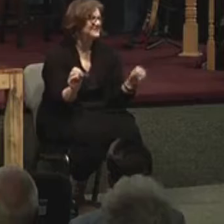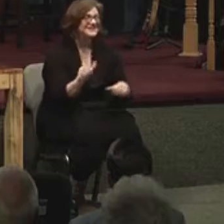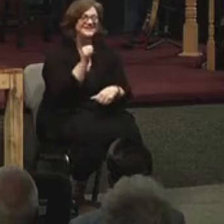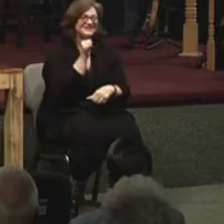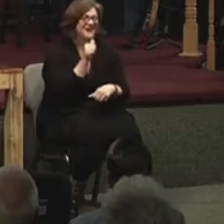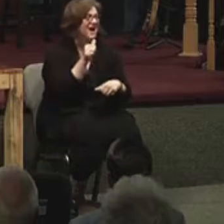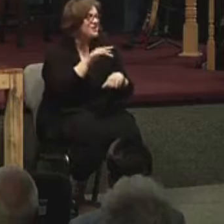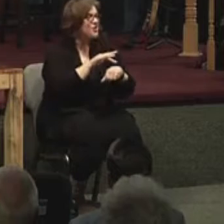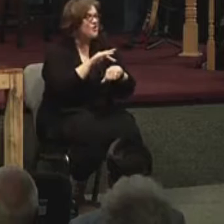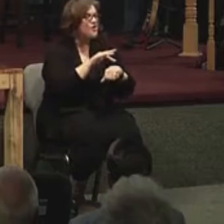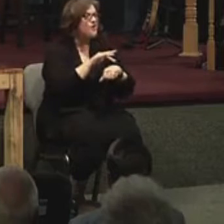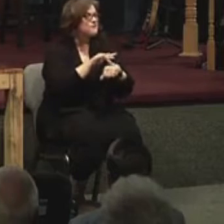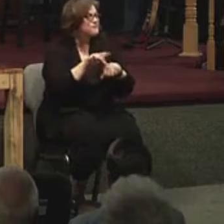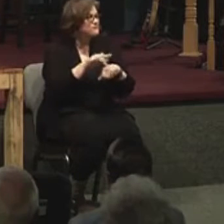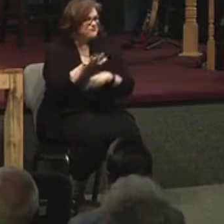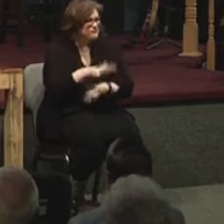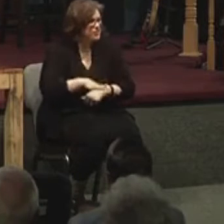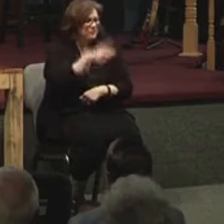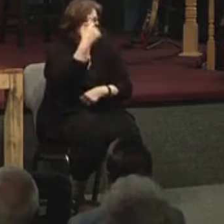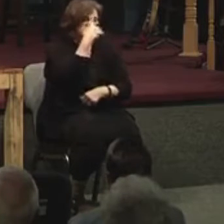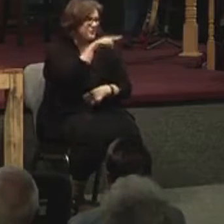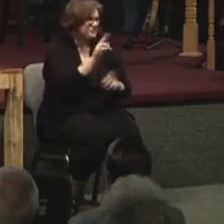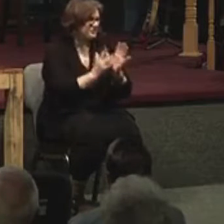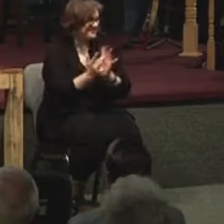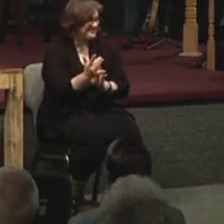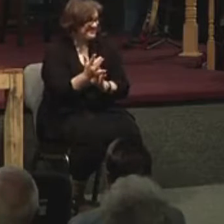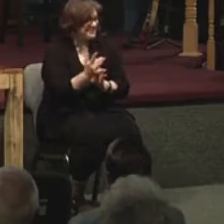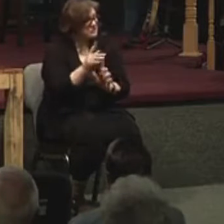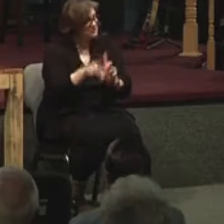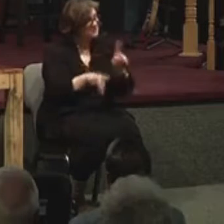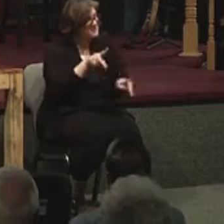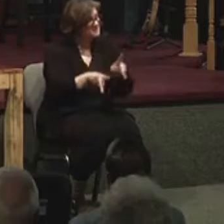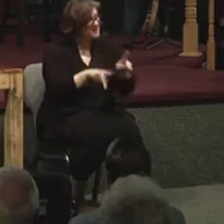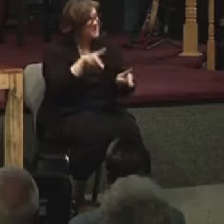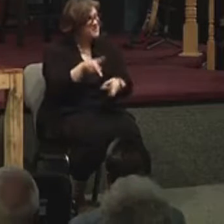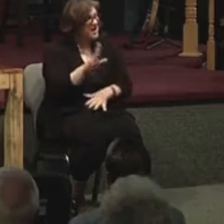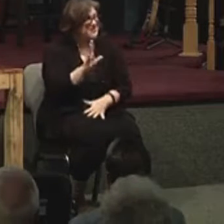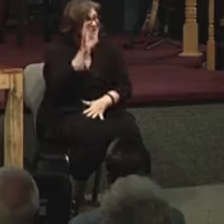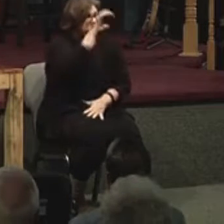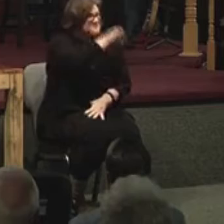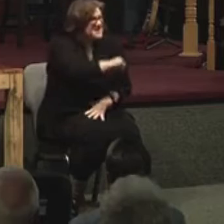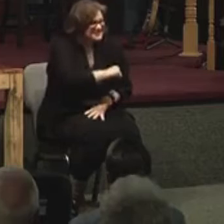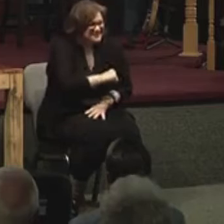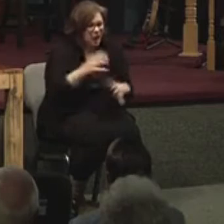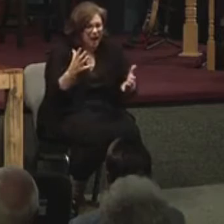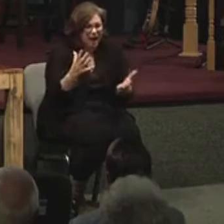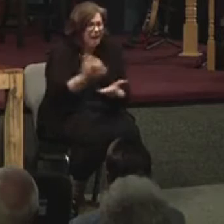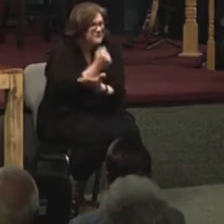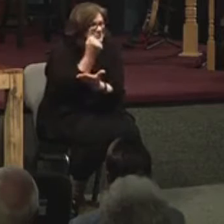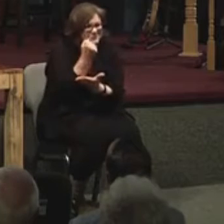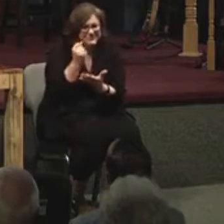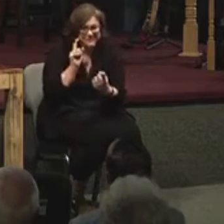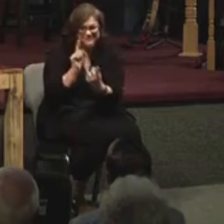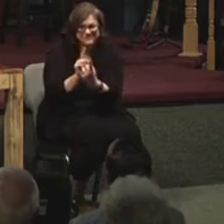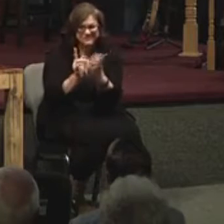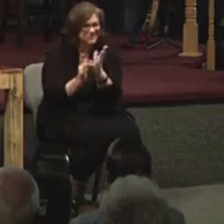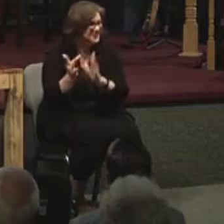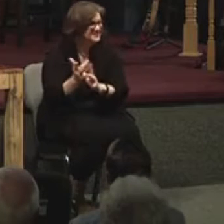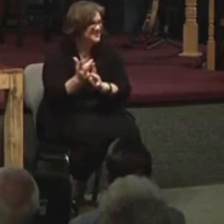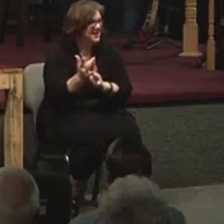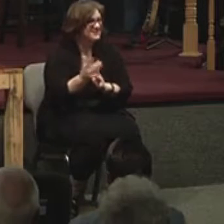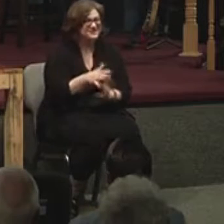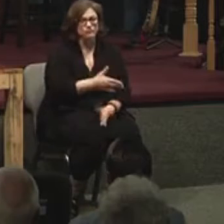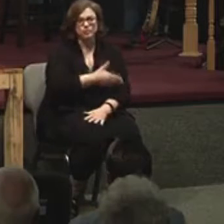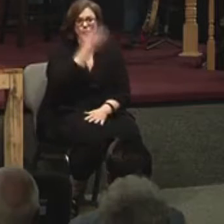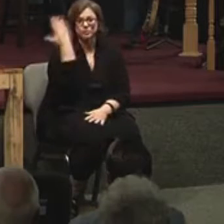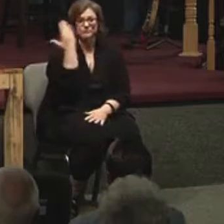Jesus, and so they missed out on the arrival of the Messiah. They missed out on the one that they were waiting for. They missed